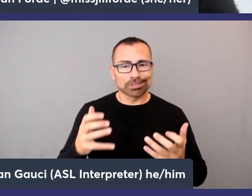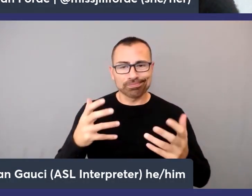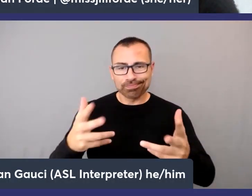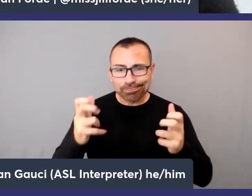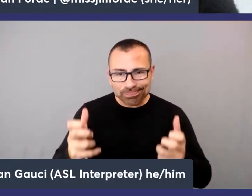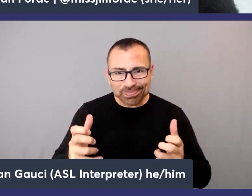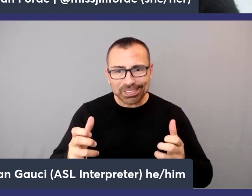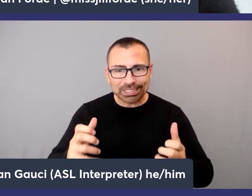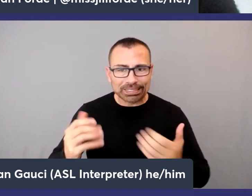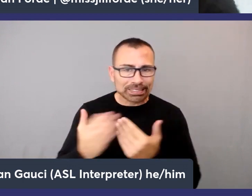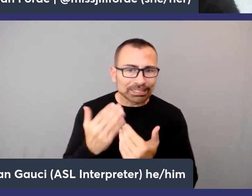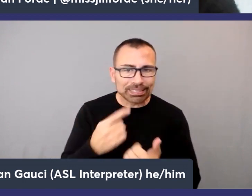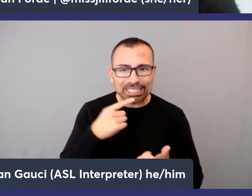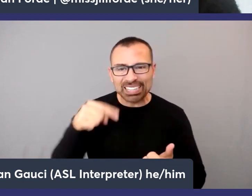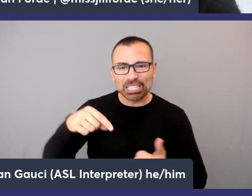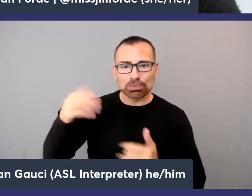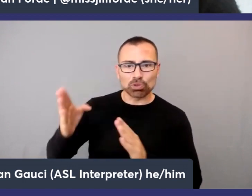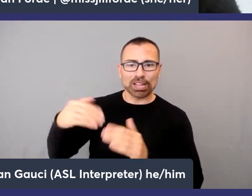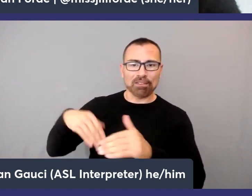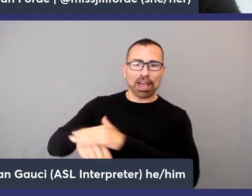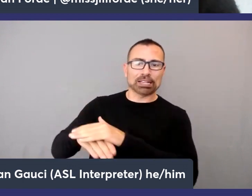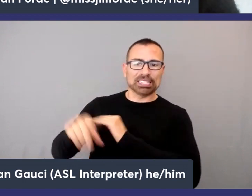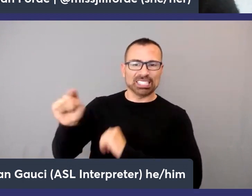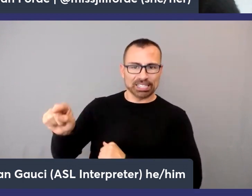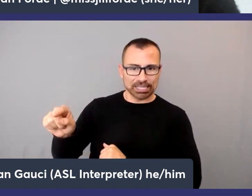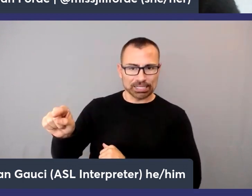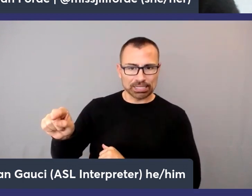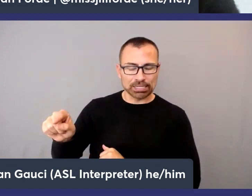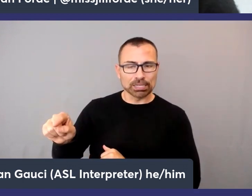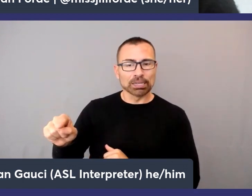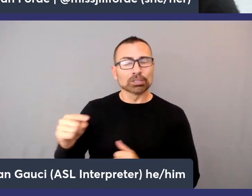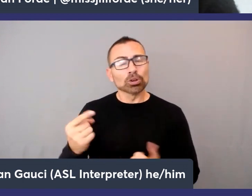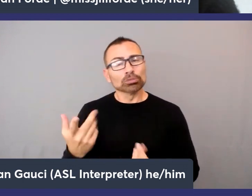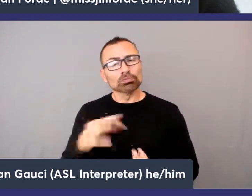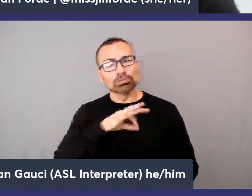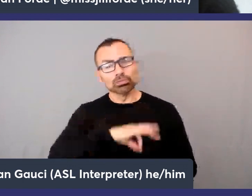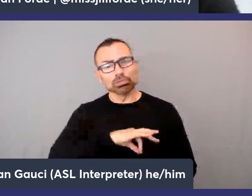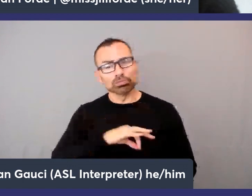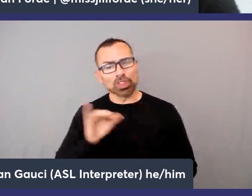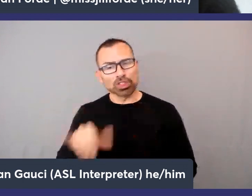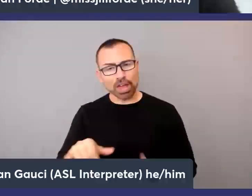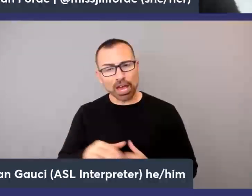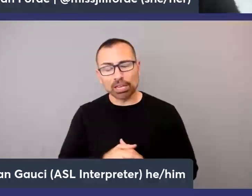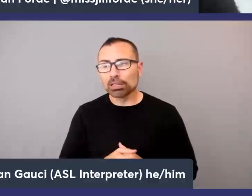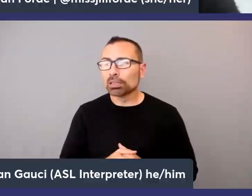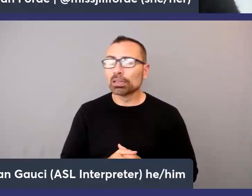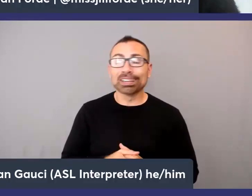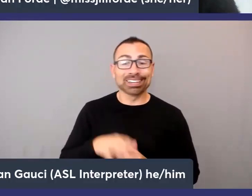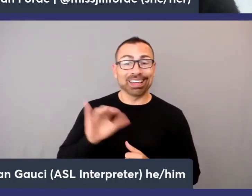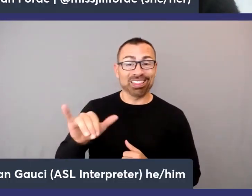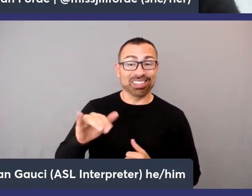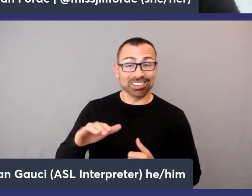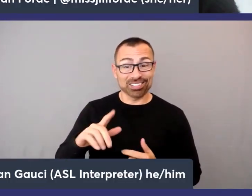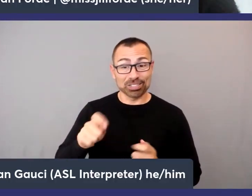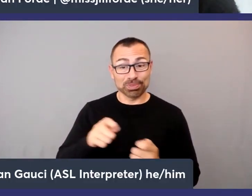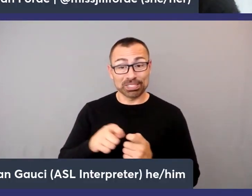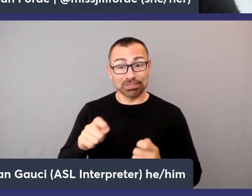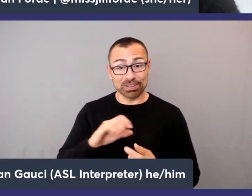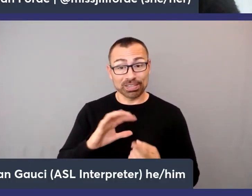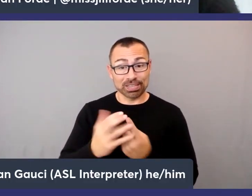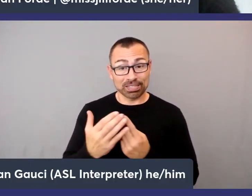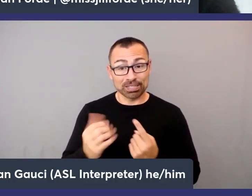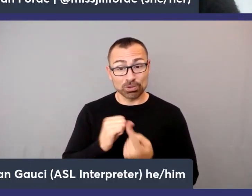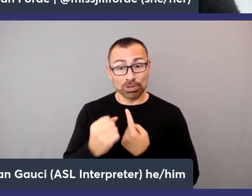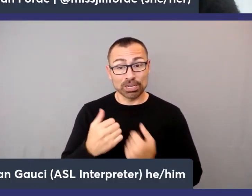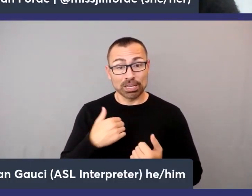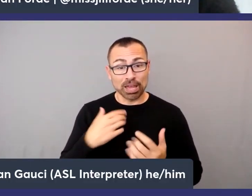say, does this person have access to this is very useful, especially if in their specific case, they have a lot of rules of like, they